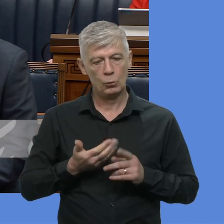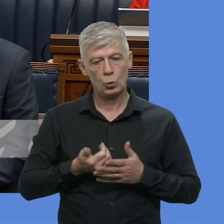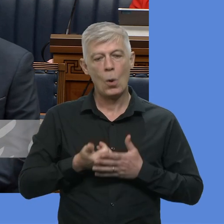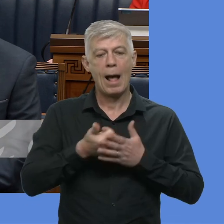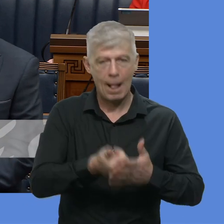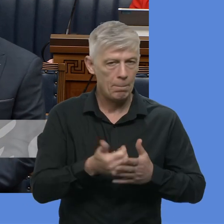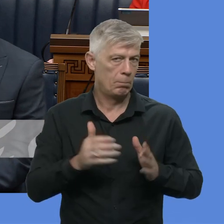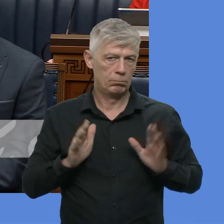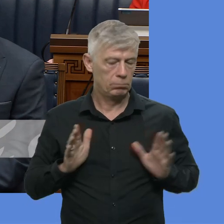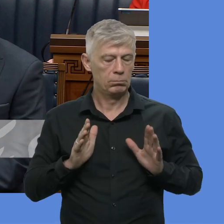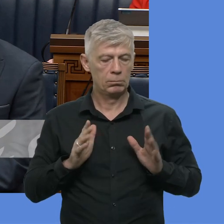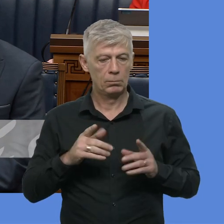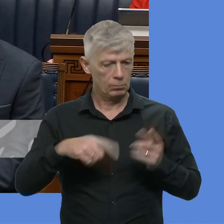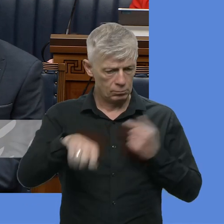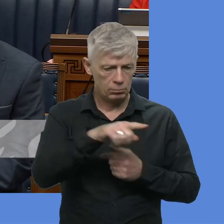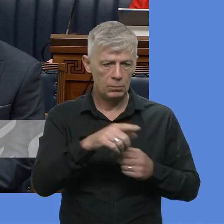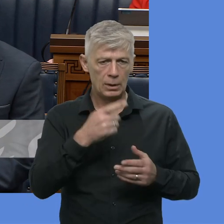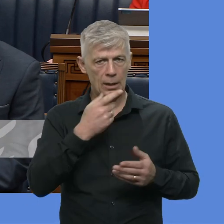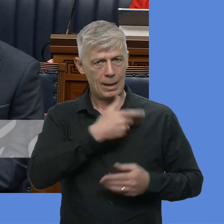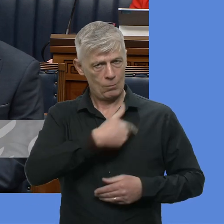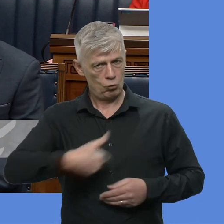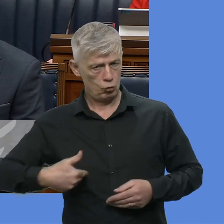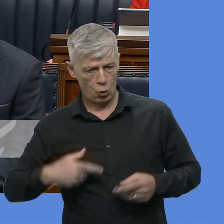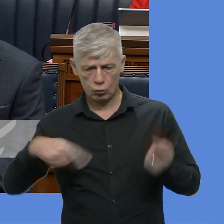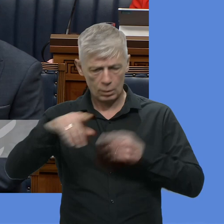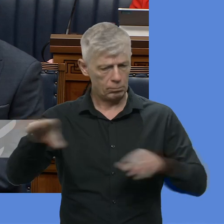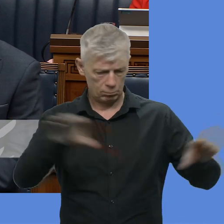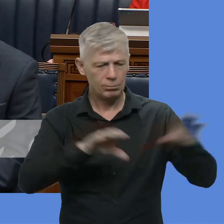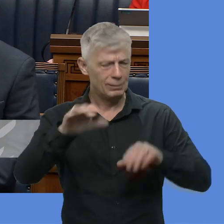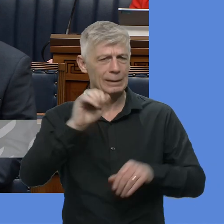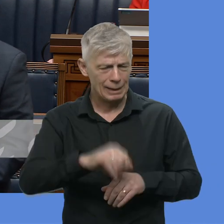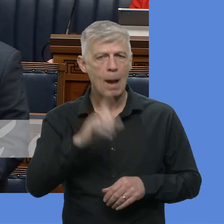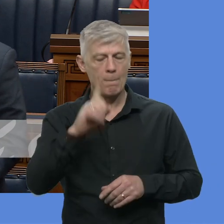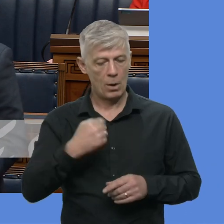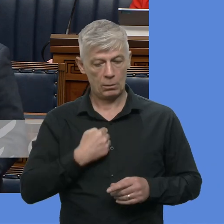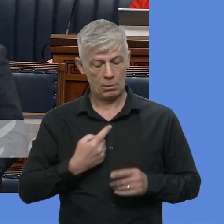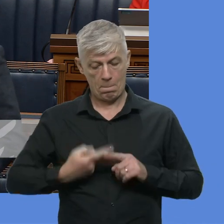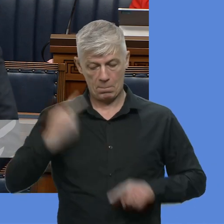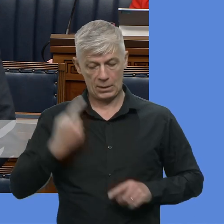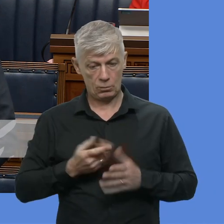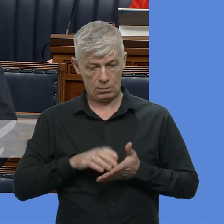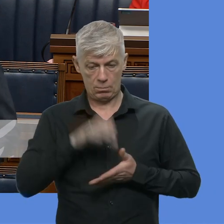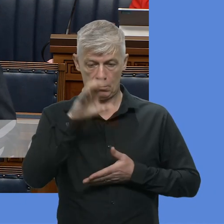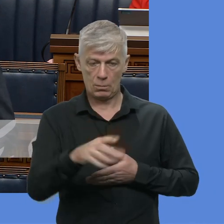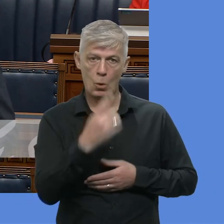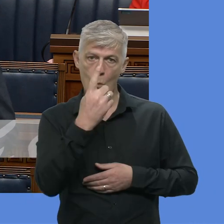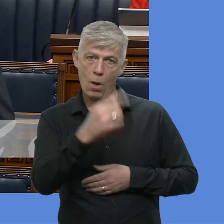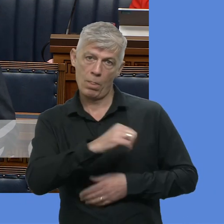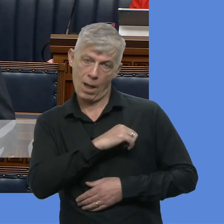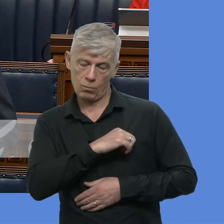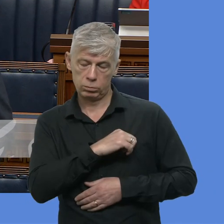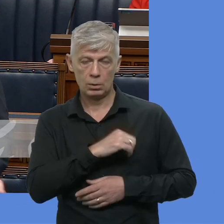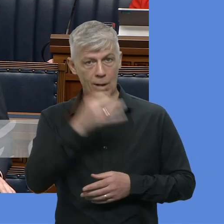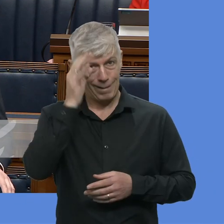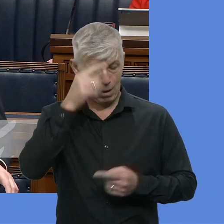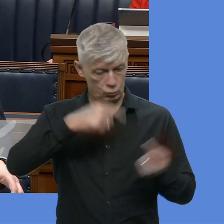assistance that households should receive from their insurers. An immediate payment of £1,000 was made via district councils to